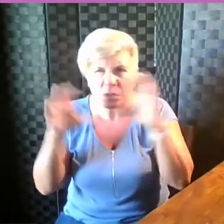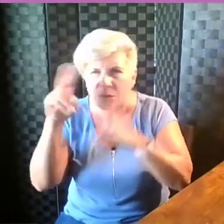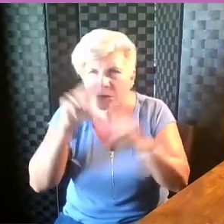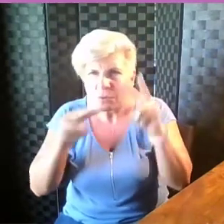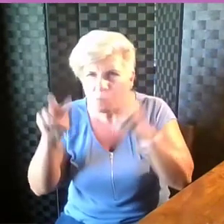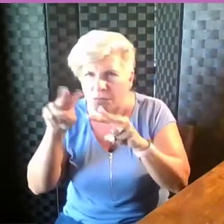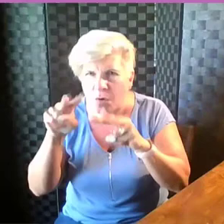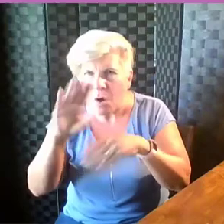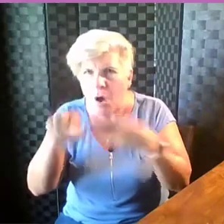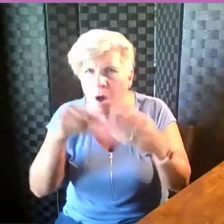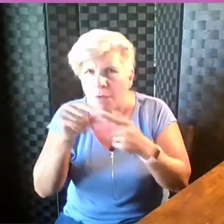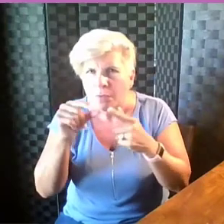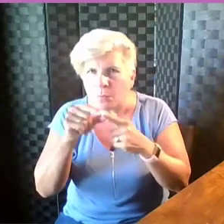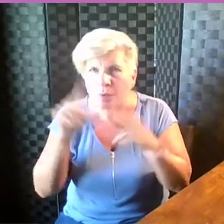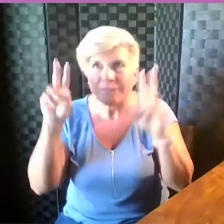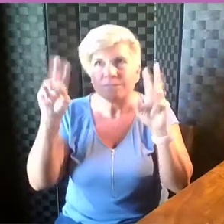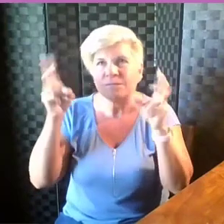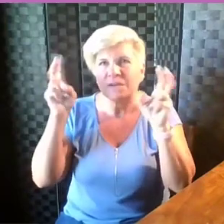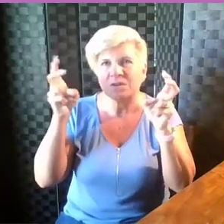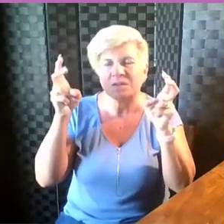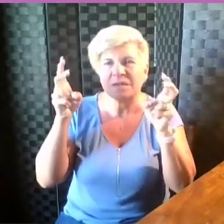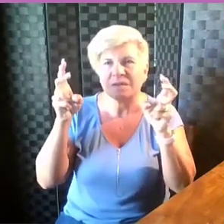might see or hear.